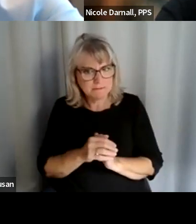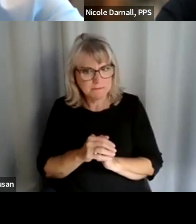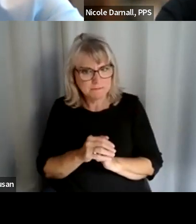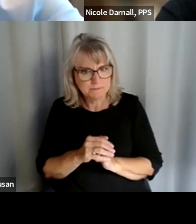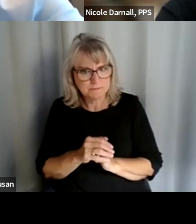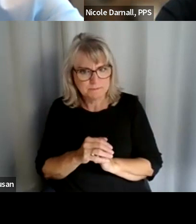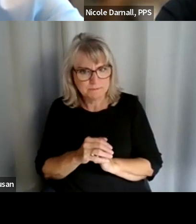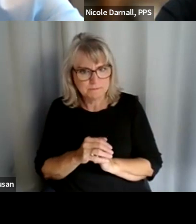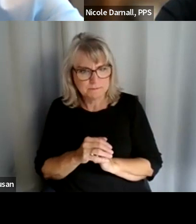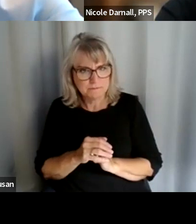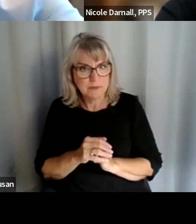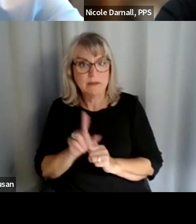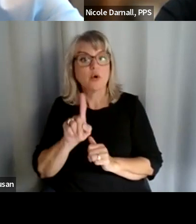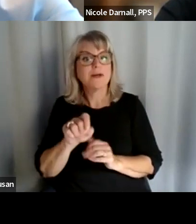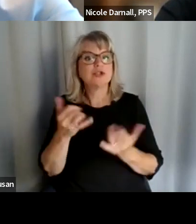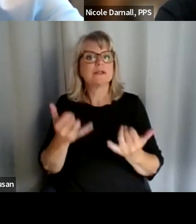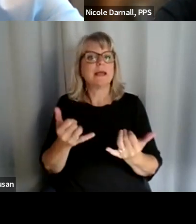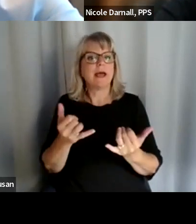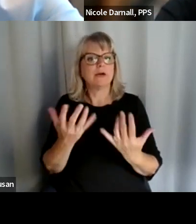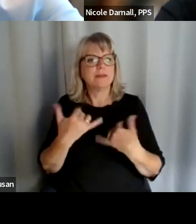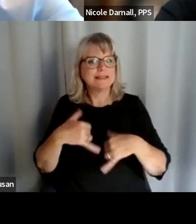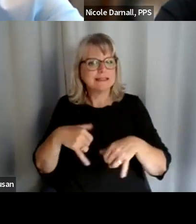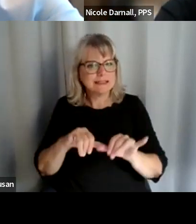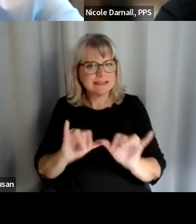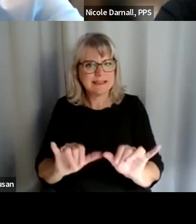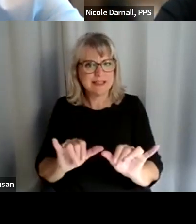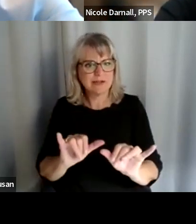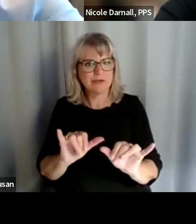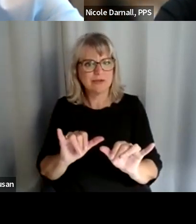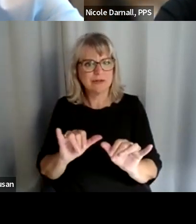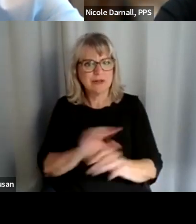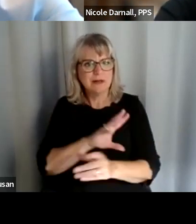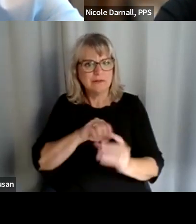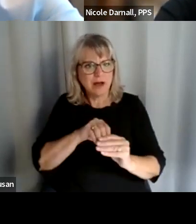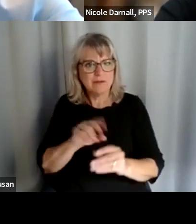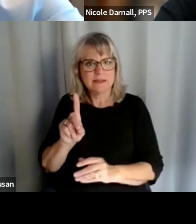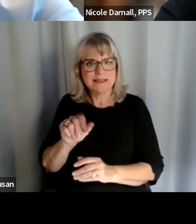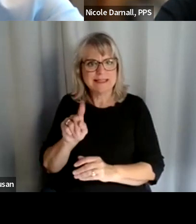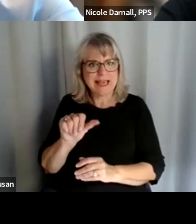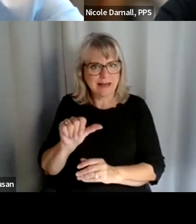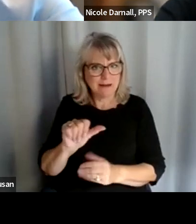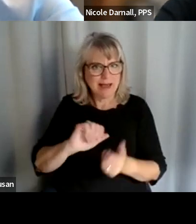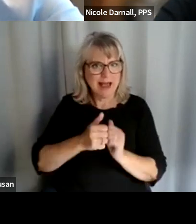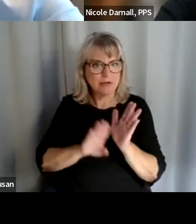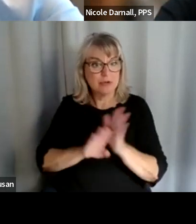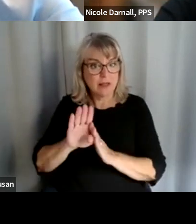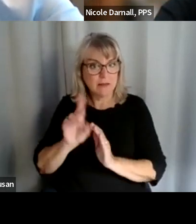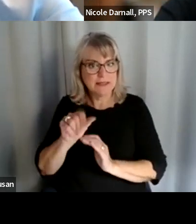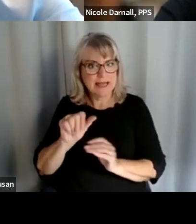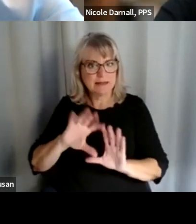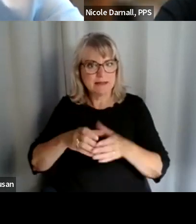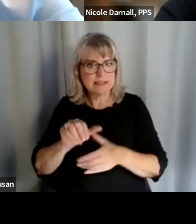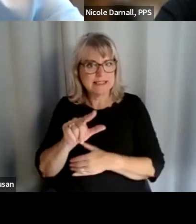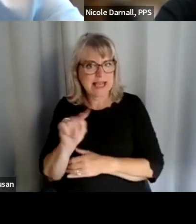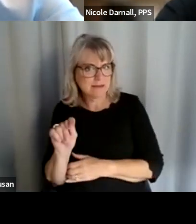well. The question is, that still leaves us questions around data, how to develop those data sets, how to